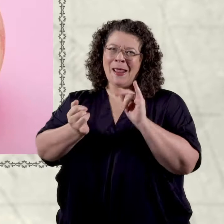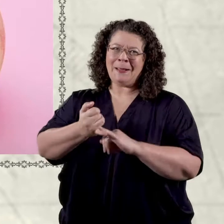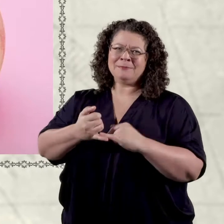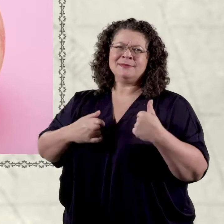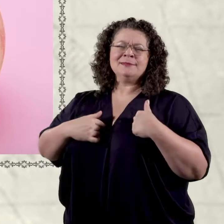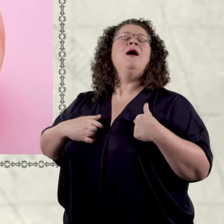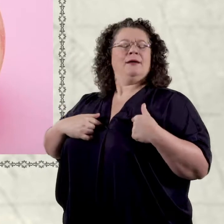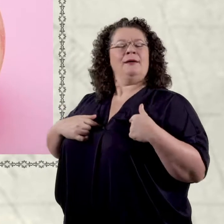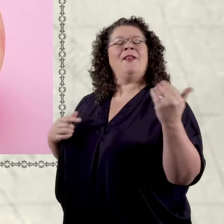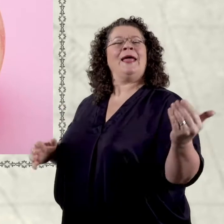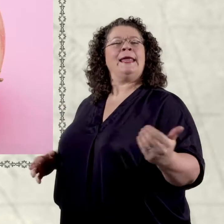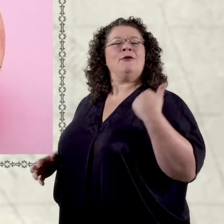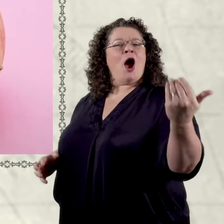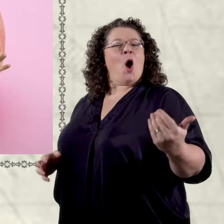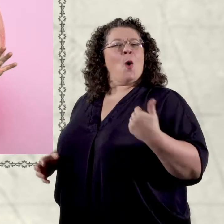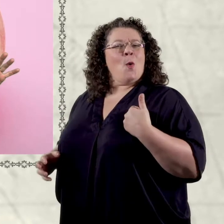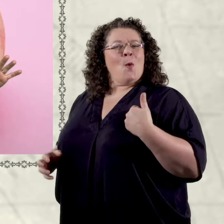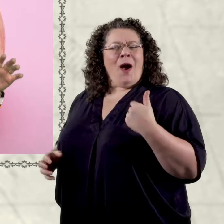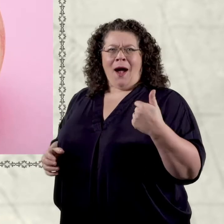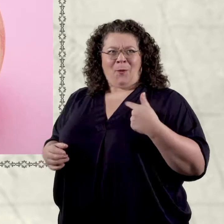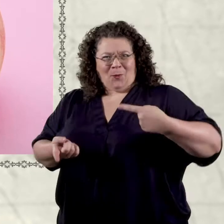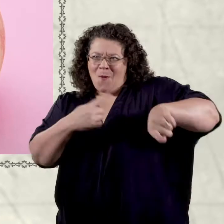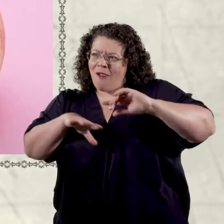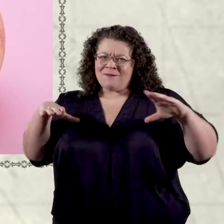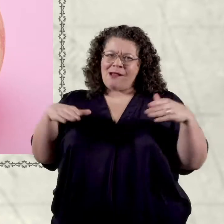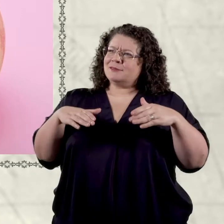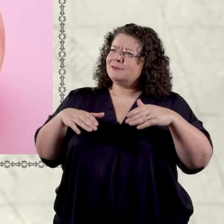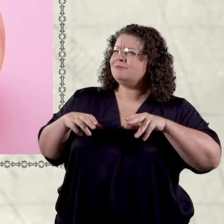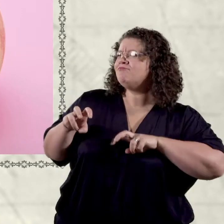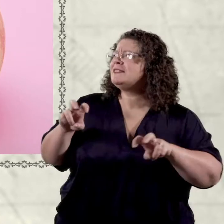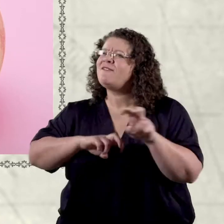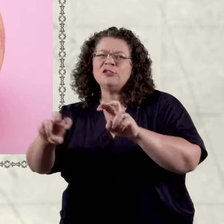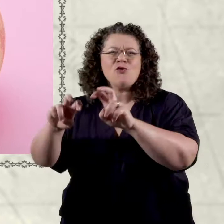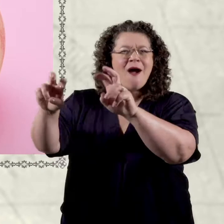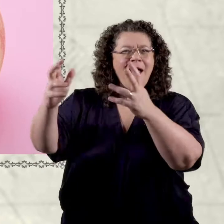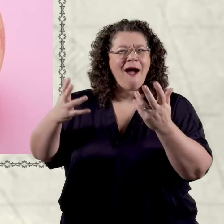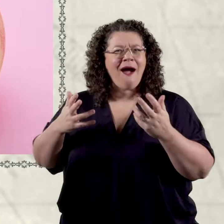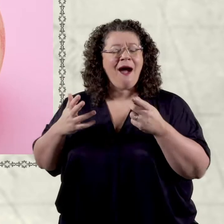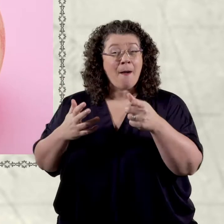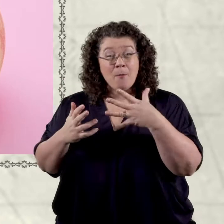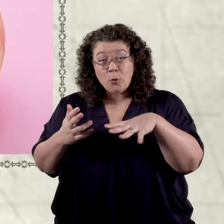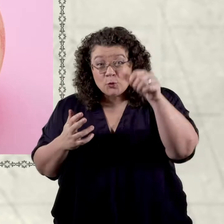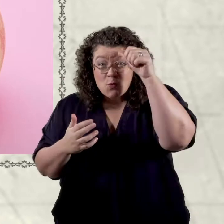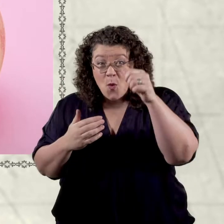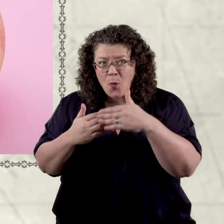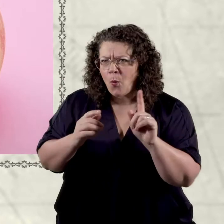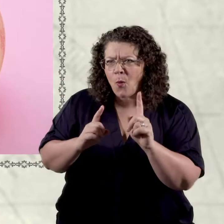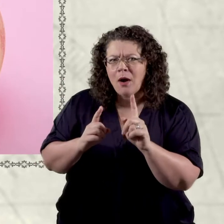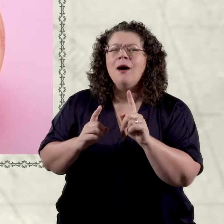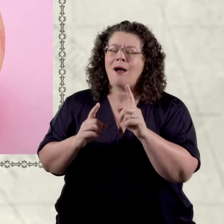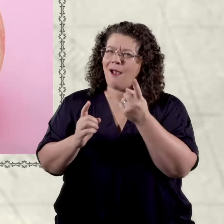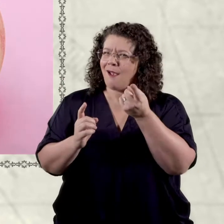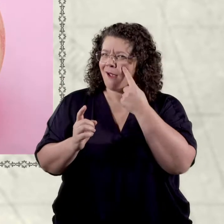hero. And we go on an adventure. But if you want to know exactly what goes on, all you need to